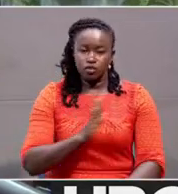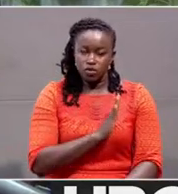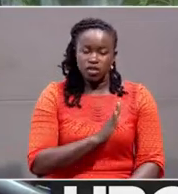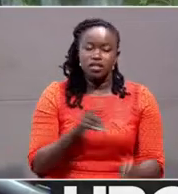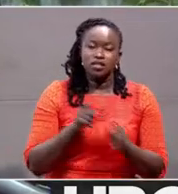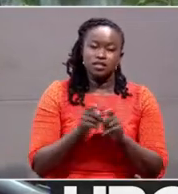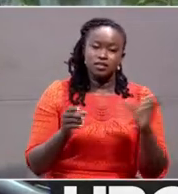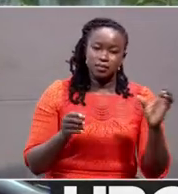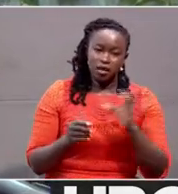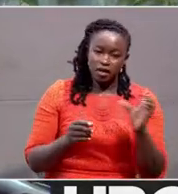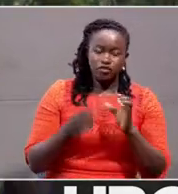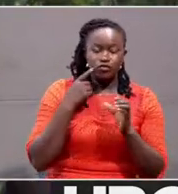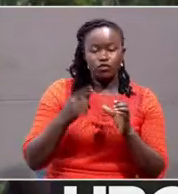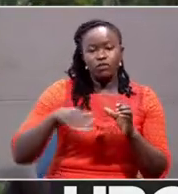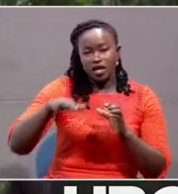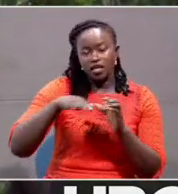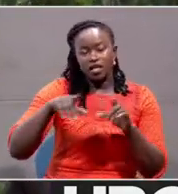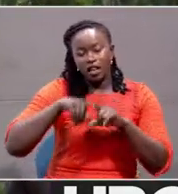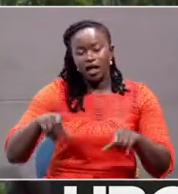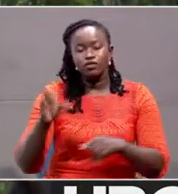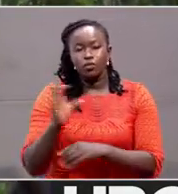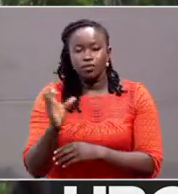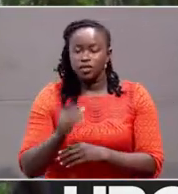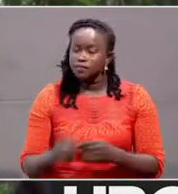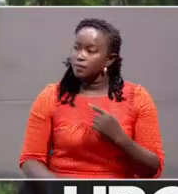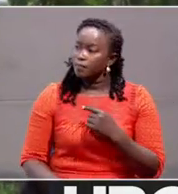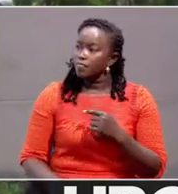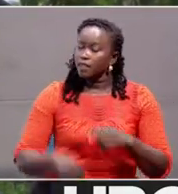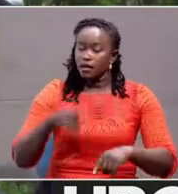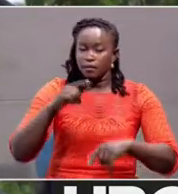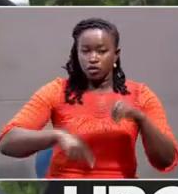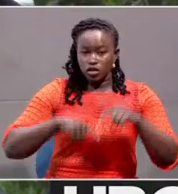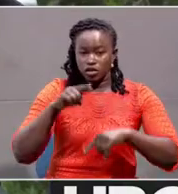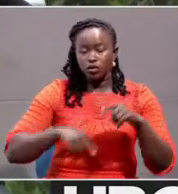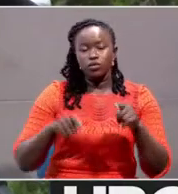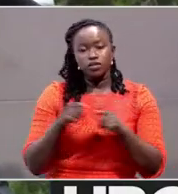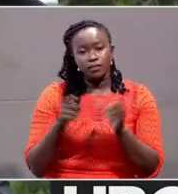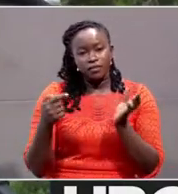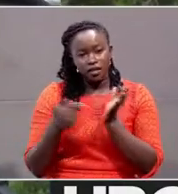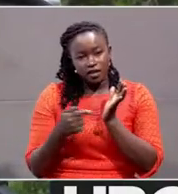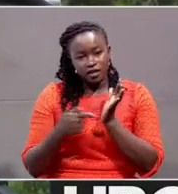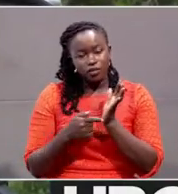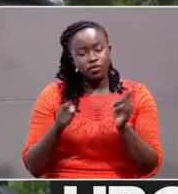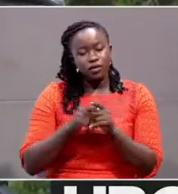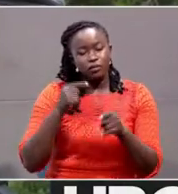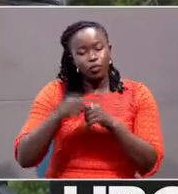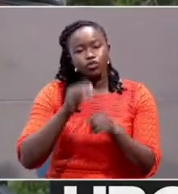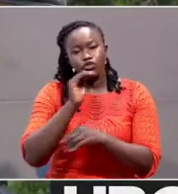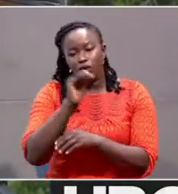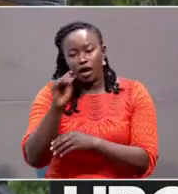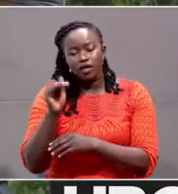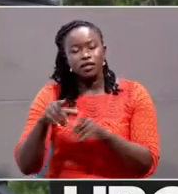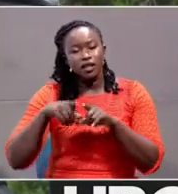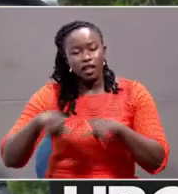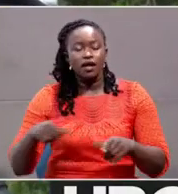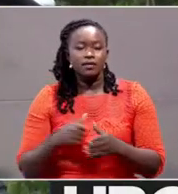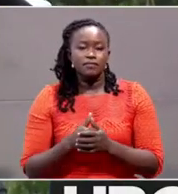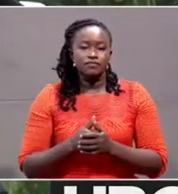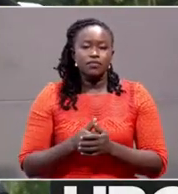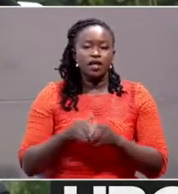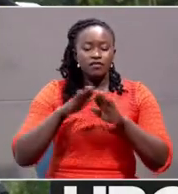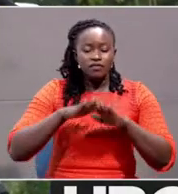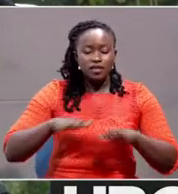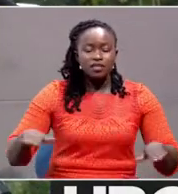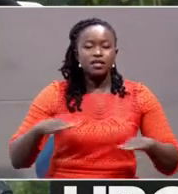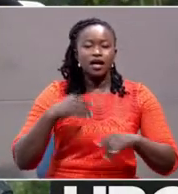aka area land committee. Si political and technical nabo benyigira mu kusaba amataka. Physically ne balaba nga babera